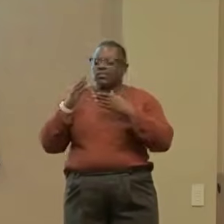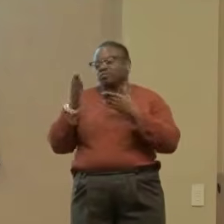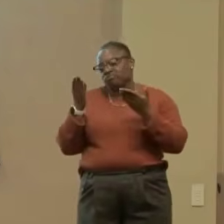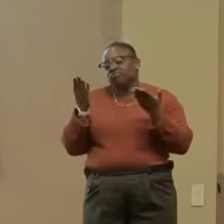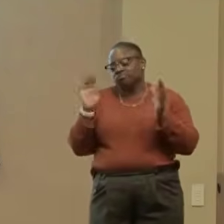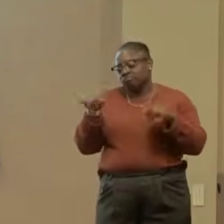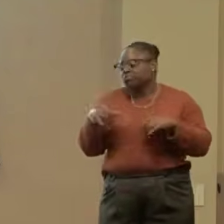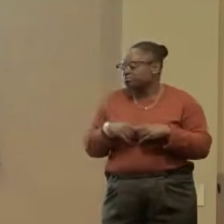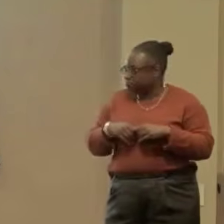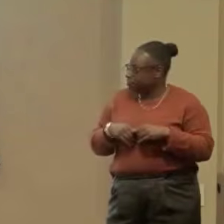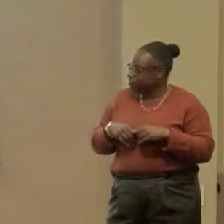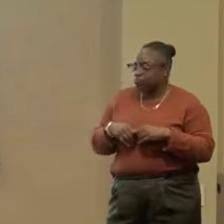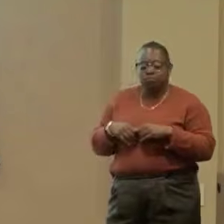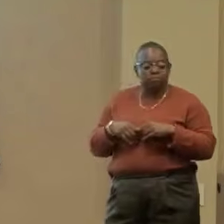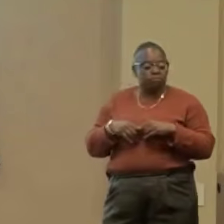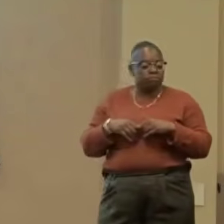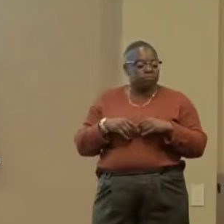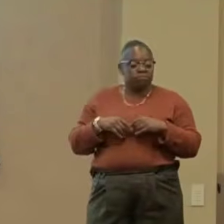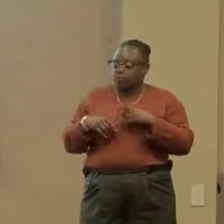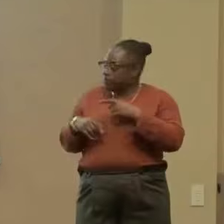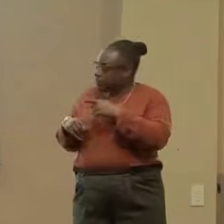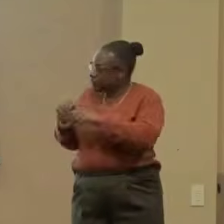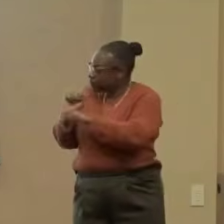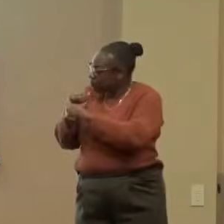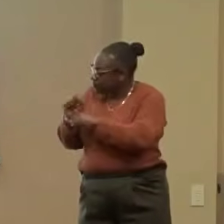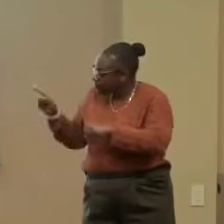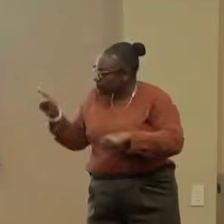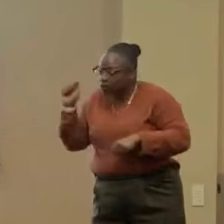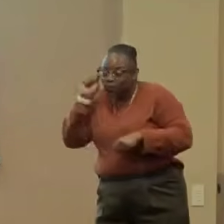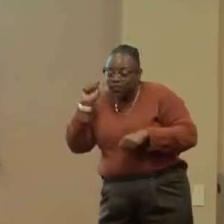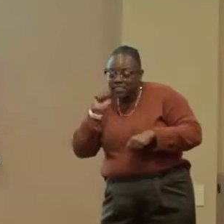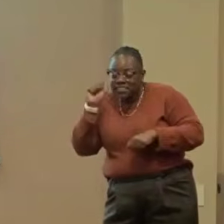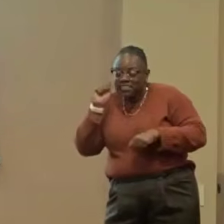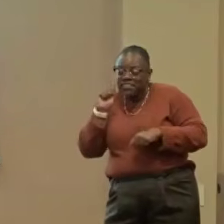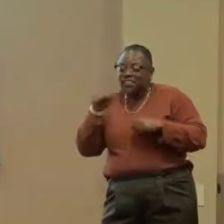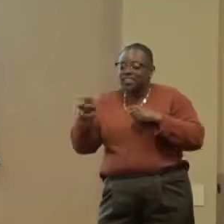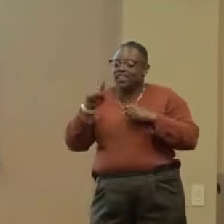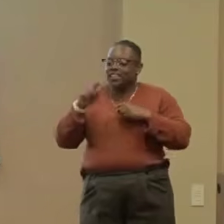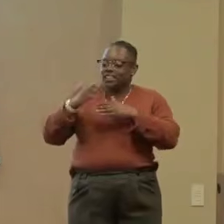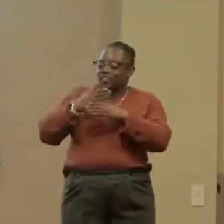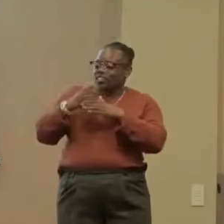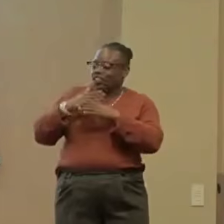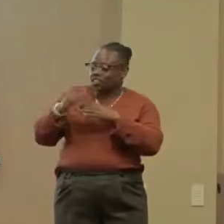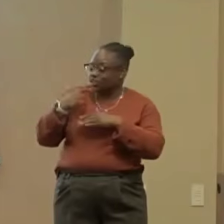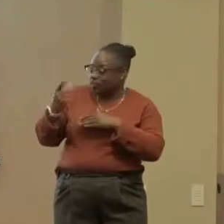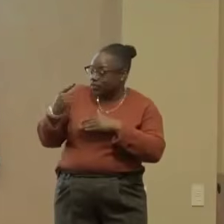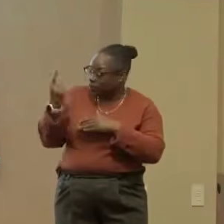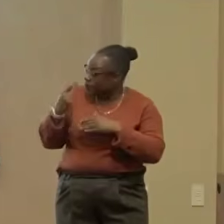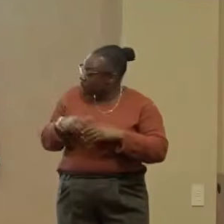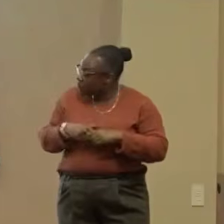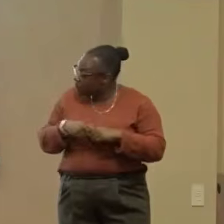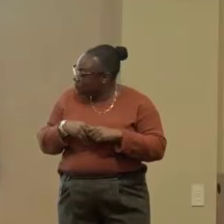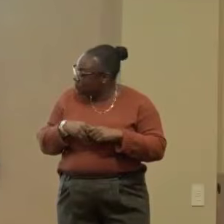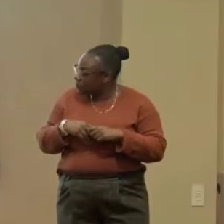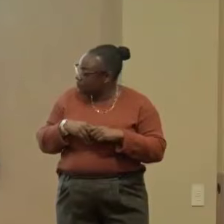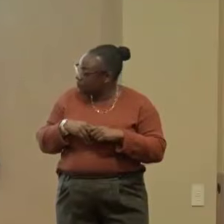you. Vanya, you work with teenagers. What happens when you're, do you share anything with them, or?